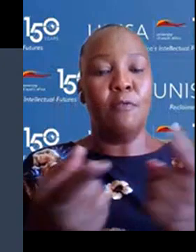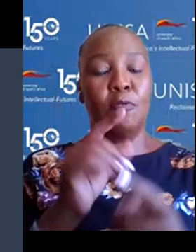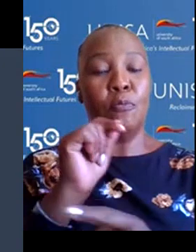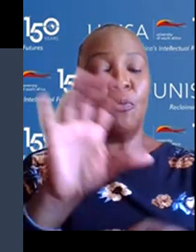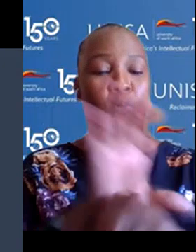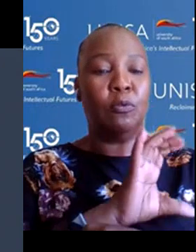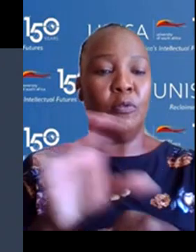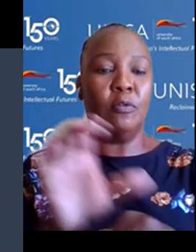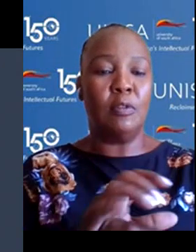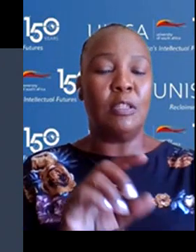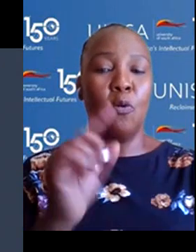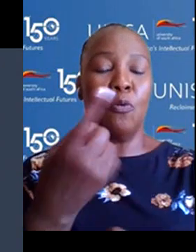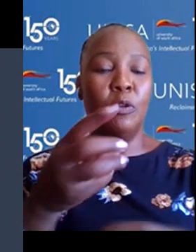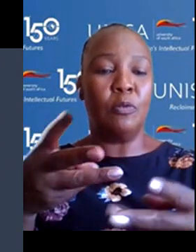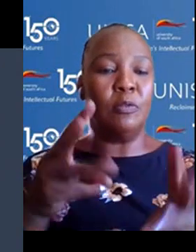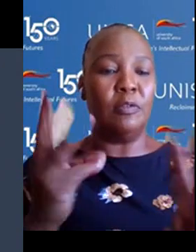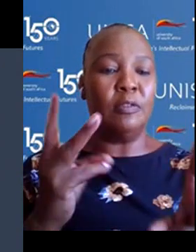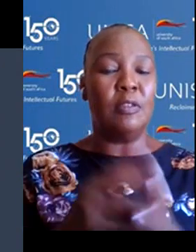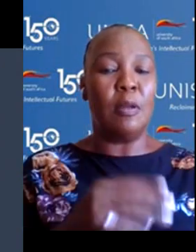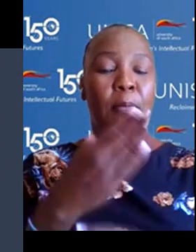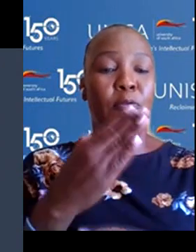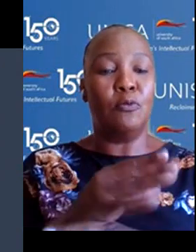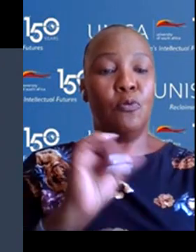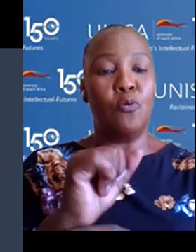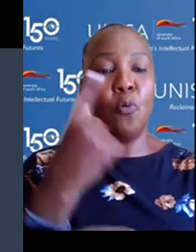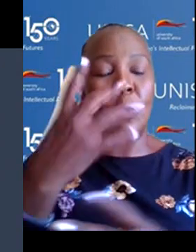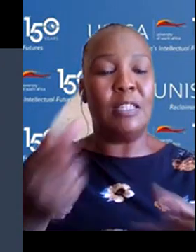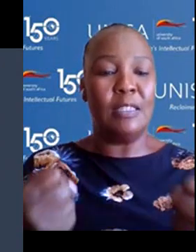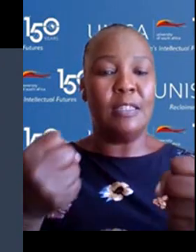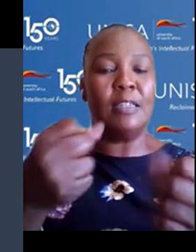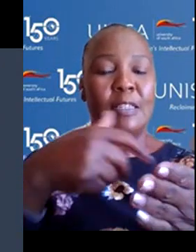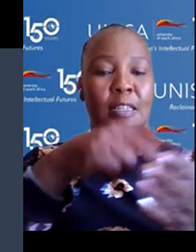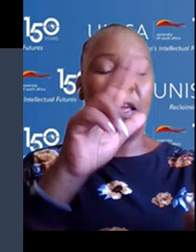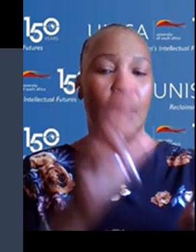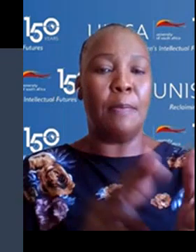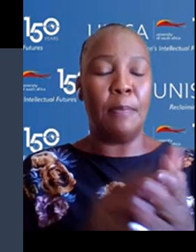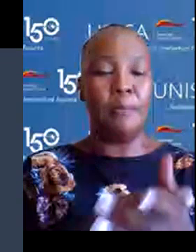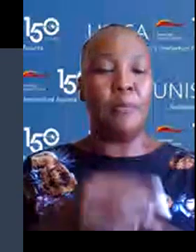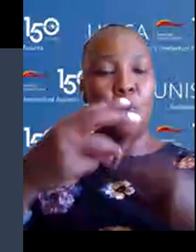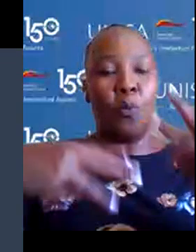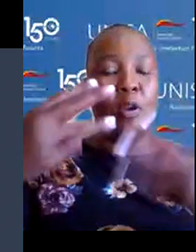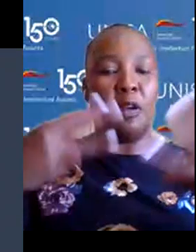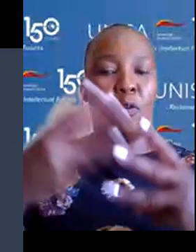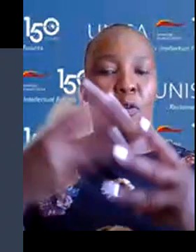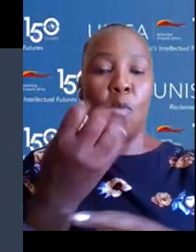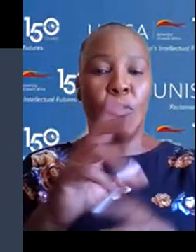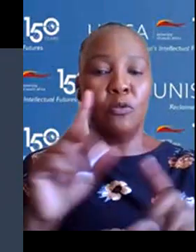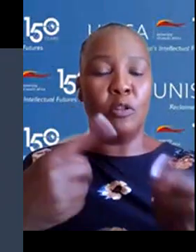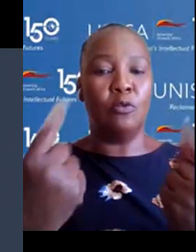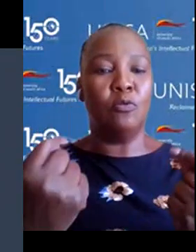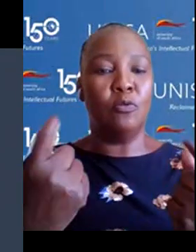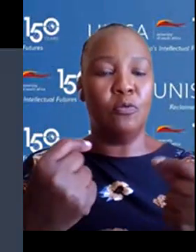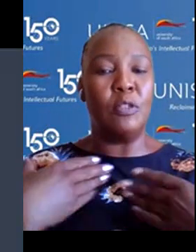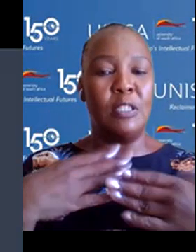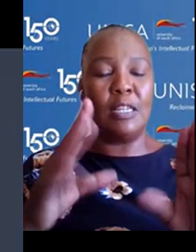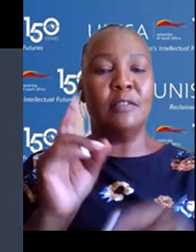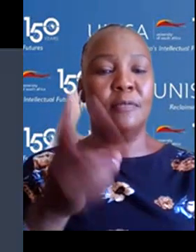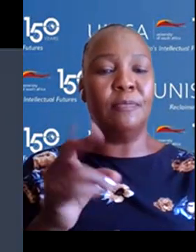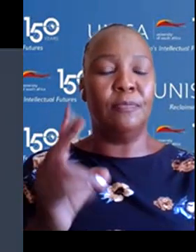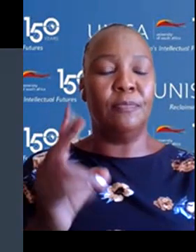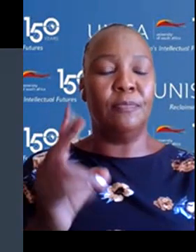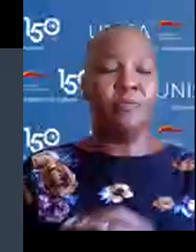is please make sure that your OneDrive app is actually running. Otherwise, it's not going to do that. Then you have to start it up first. but